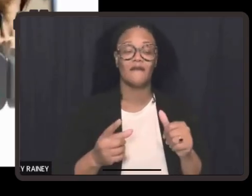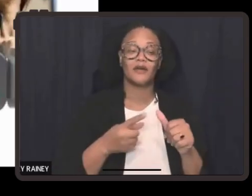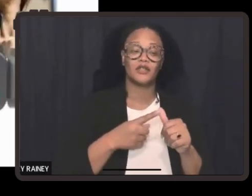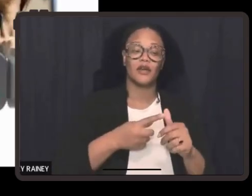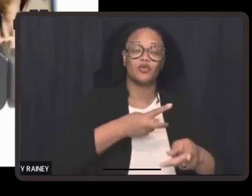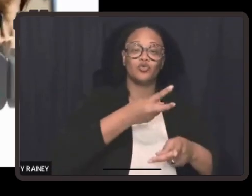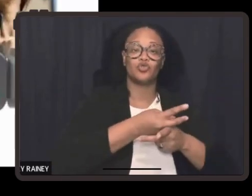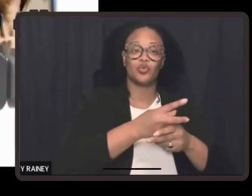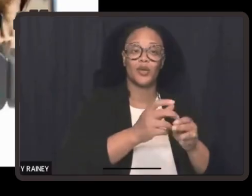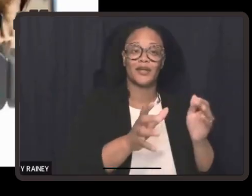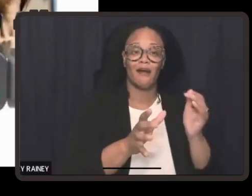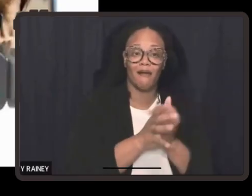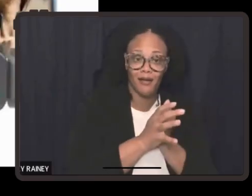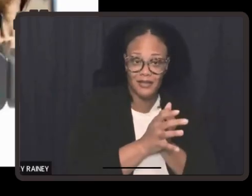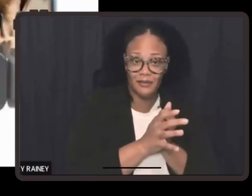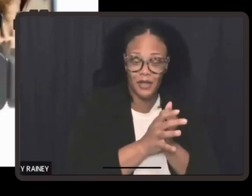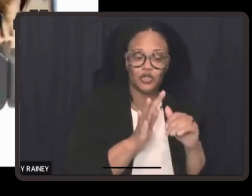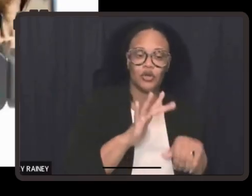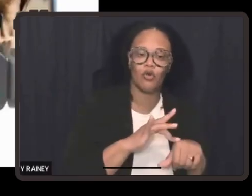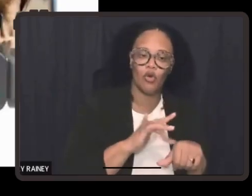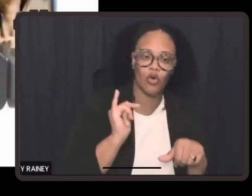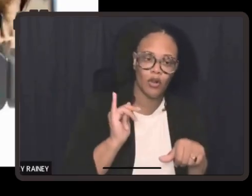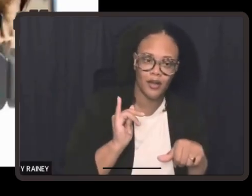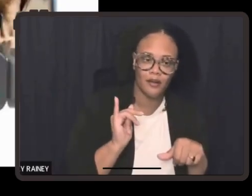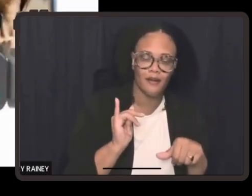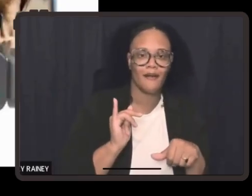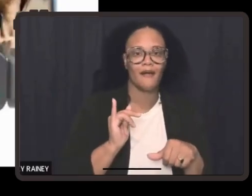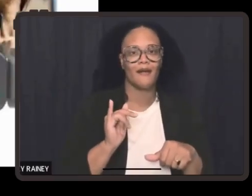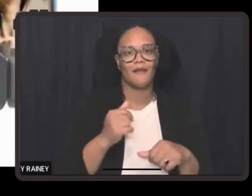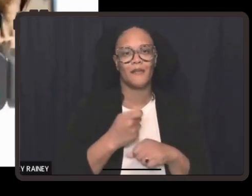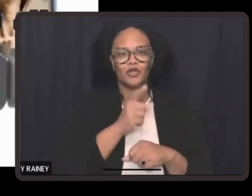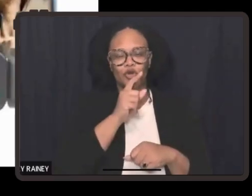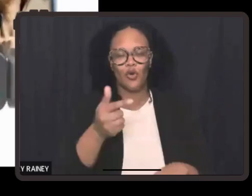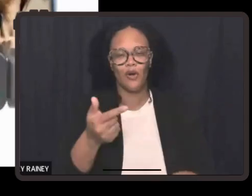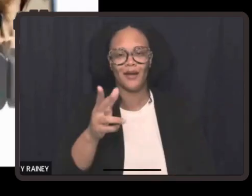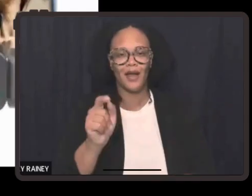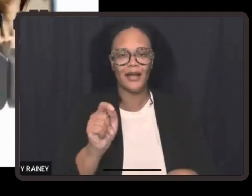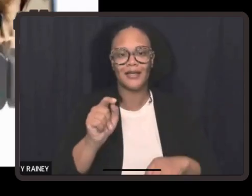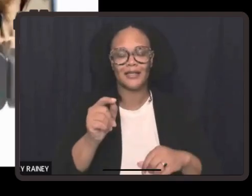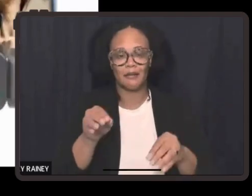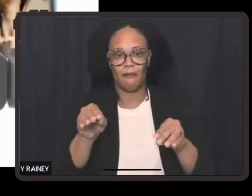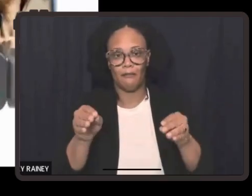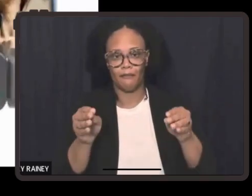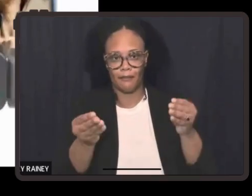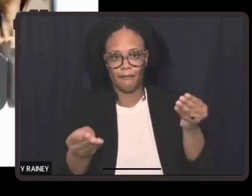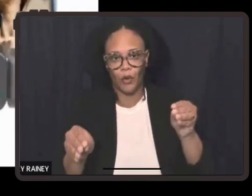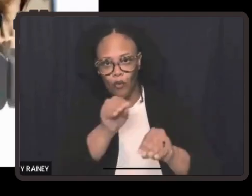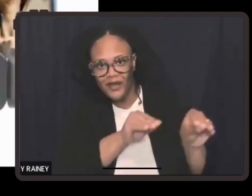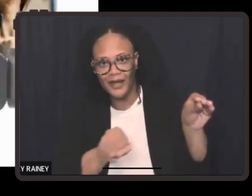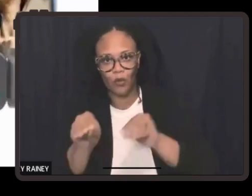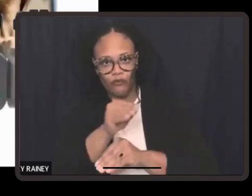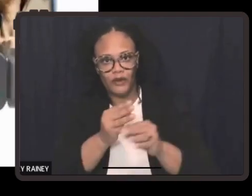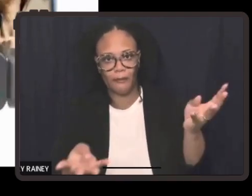early, treat gut early, get the gut moving, and